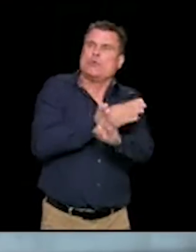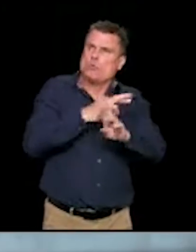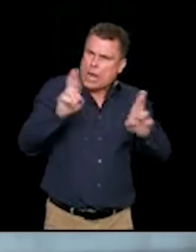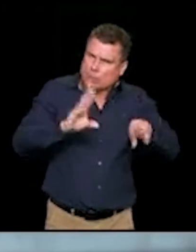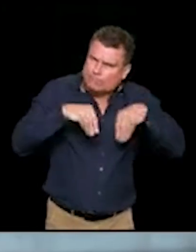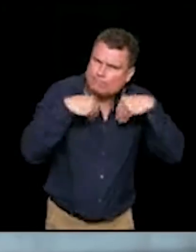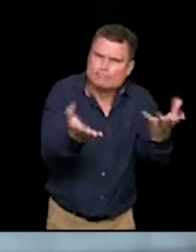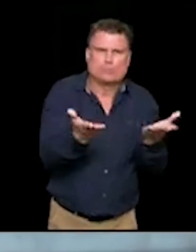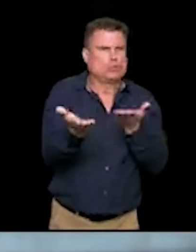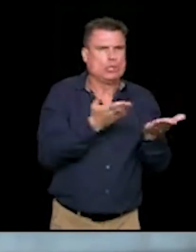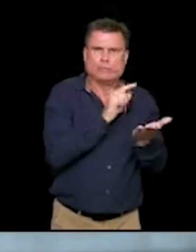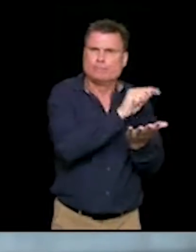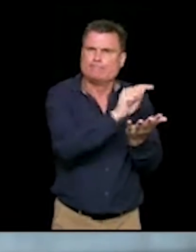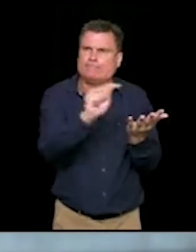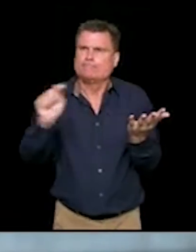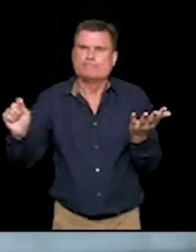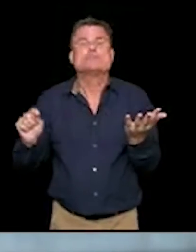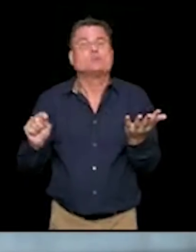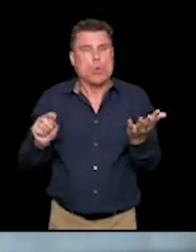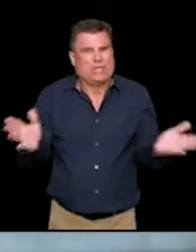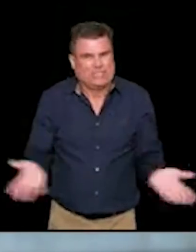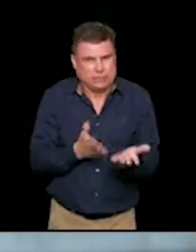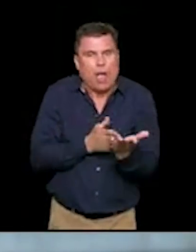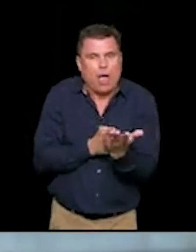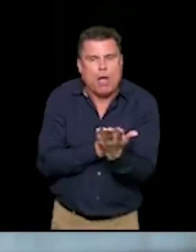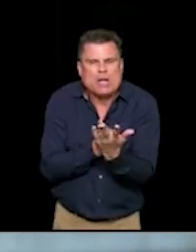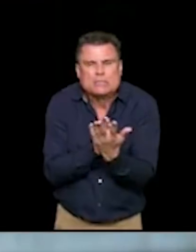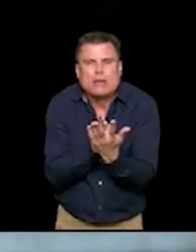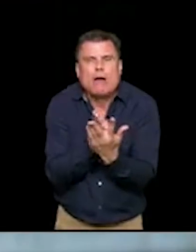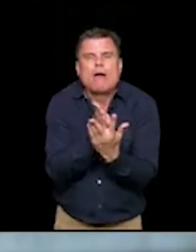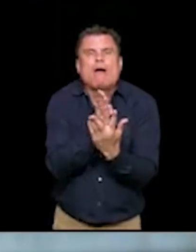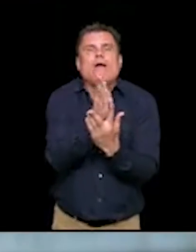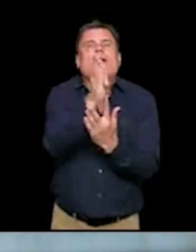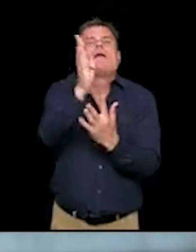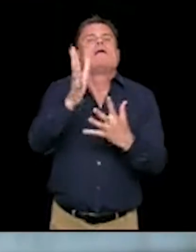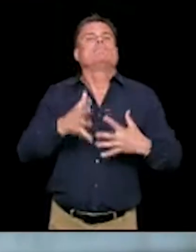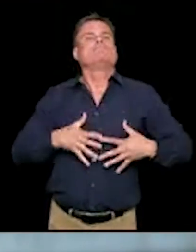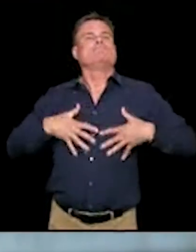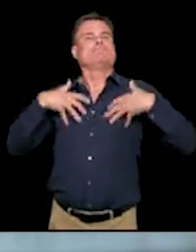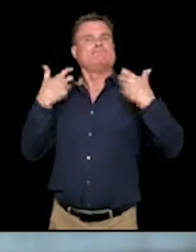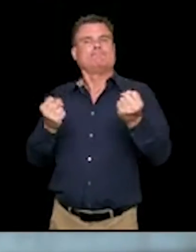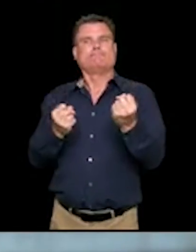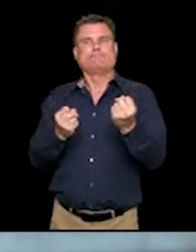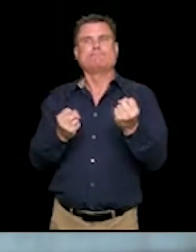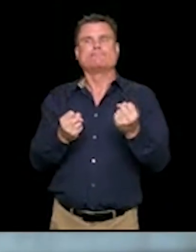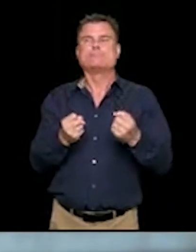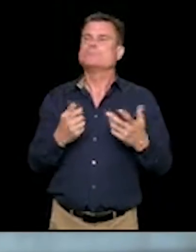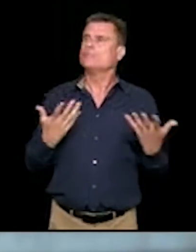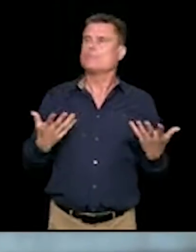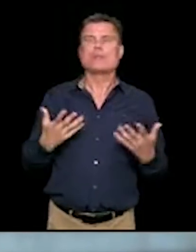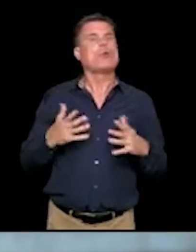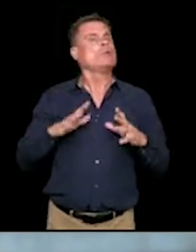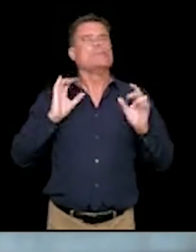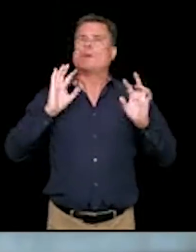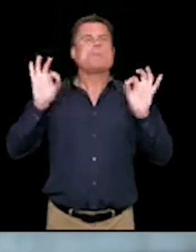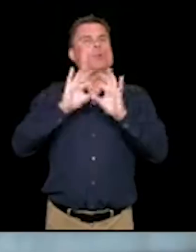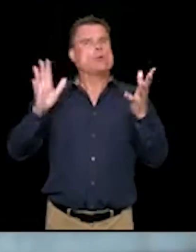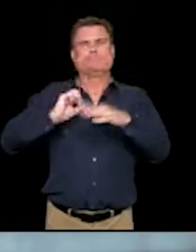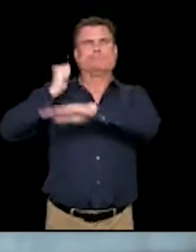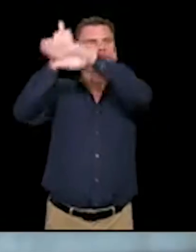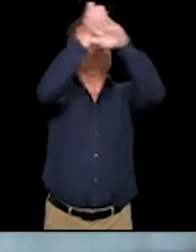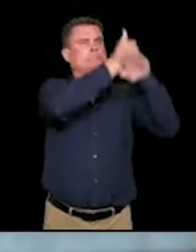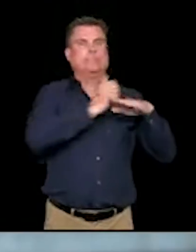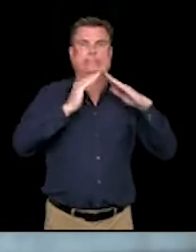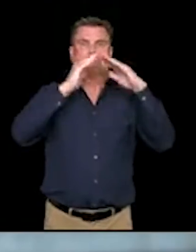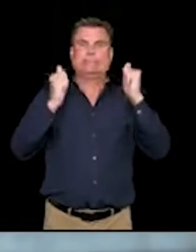are in their healing journey. And so today's announcement is a historic step forward in our work to build a system of care that works